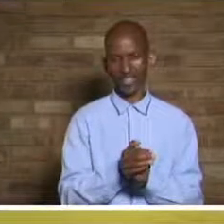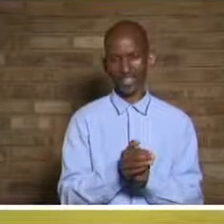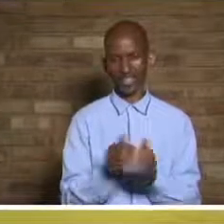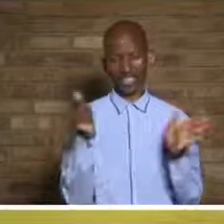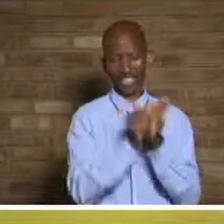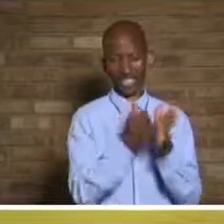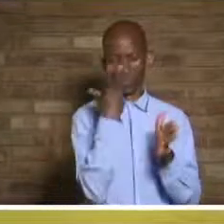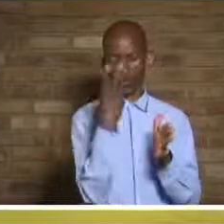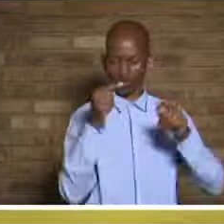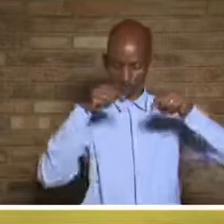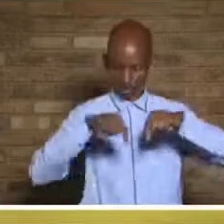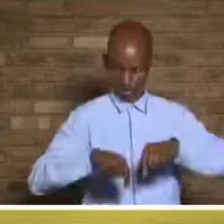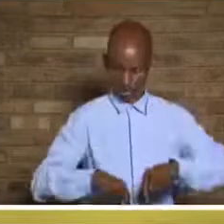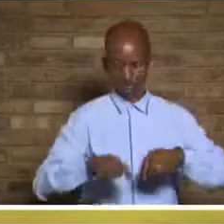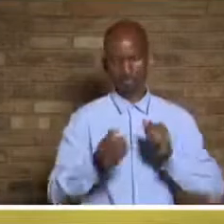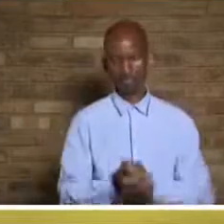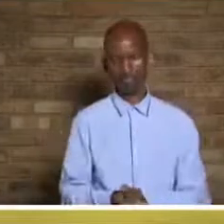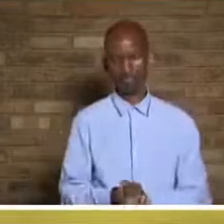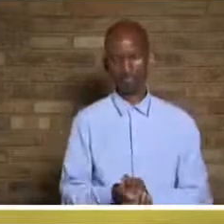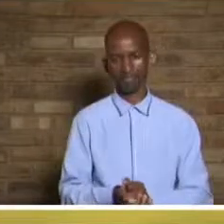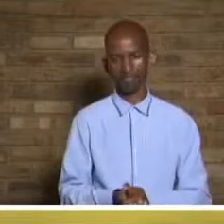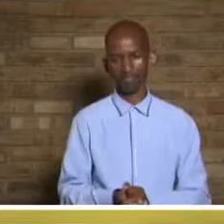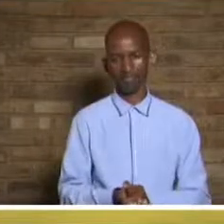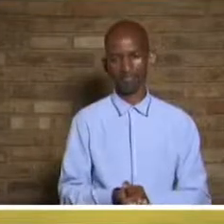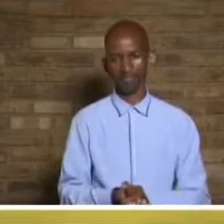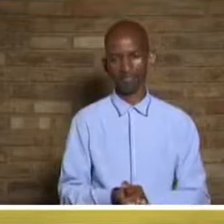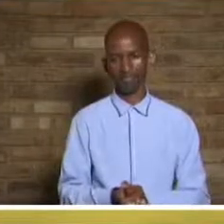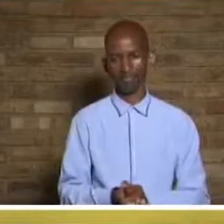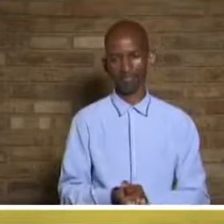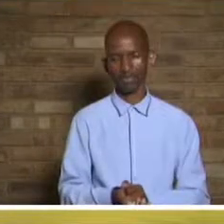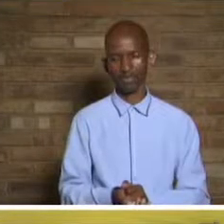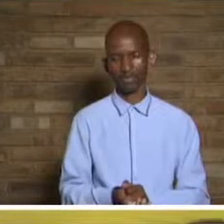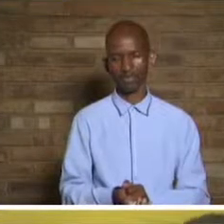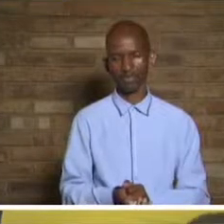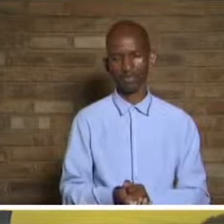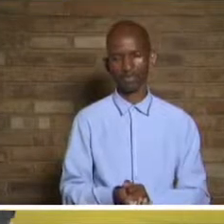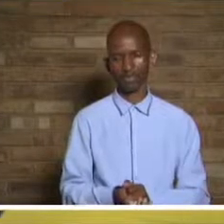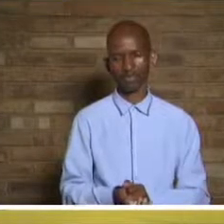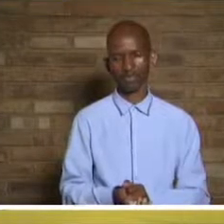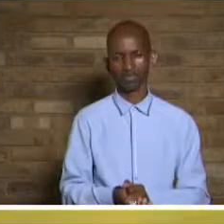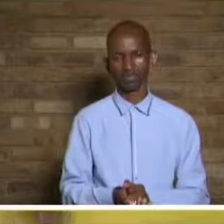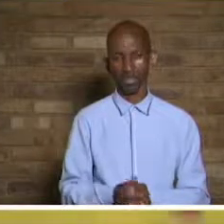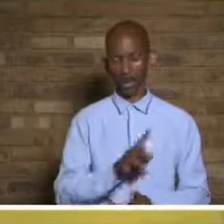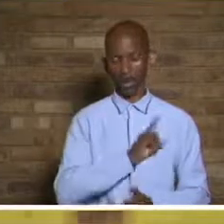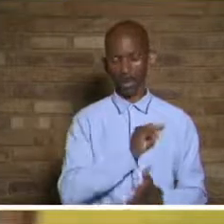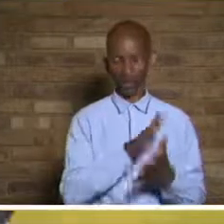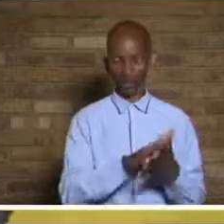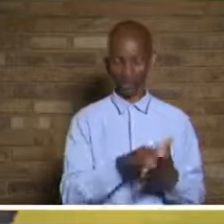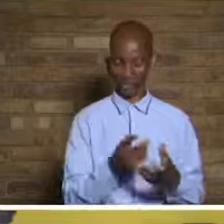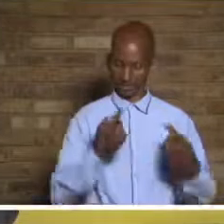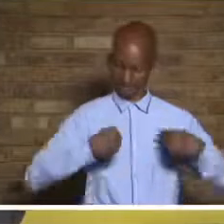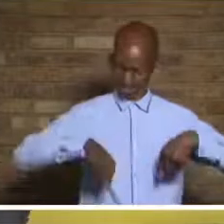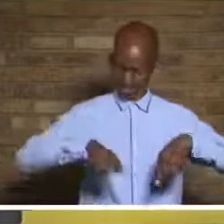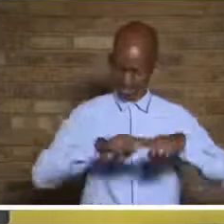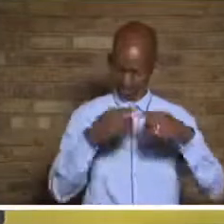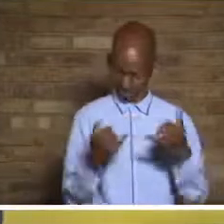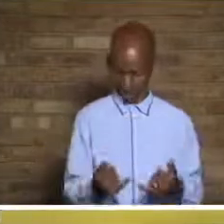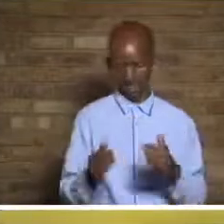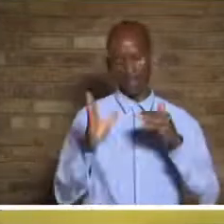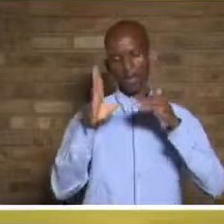hearing, Bengesiyo ke leyo into ebesihlanganele yona namhlanje. is because ourselves here as members of